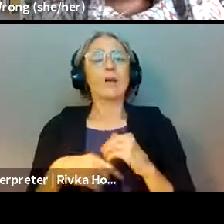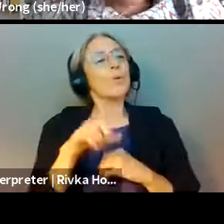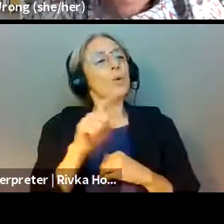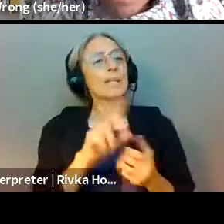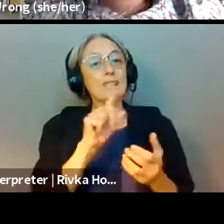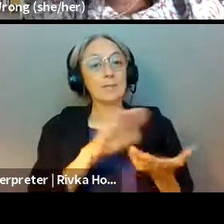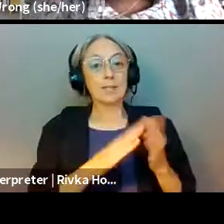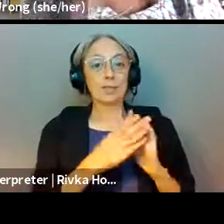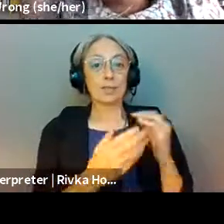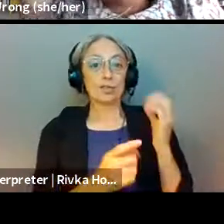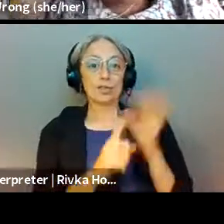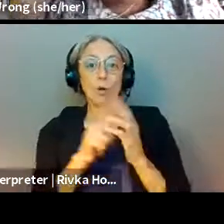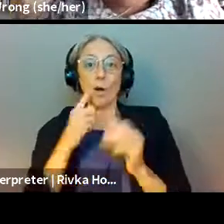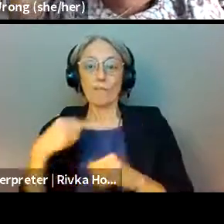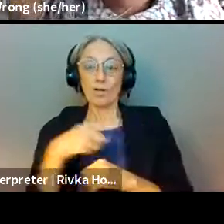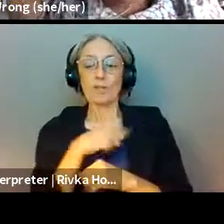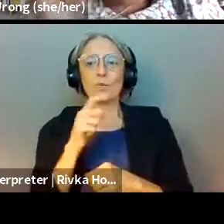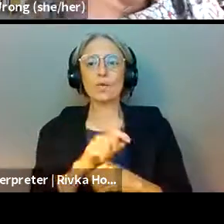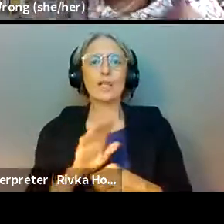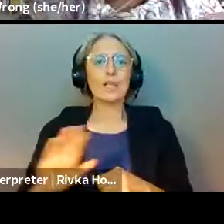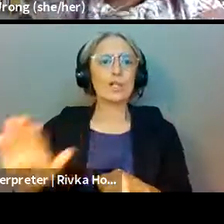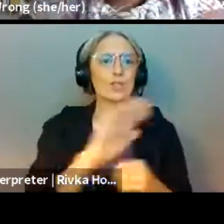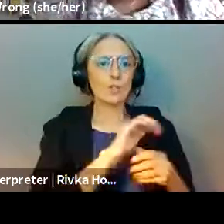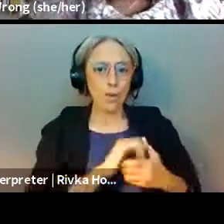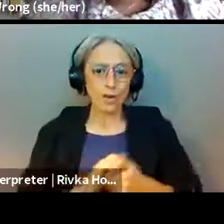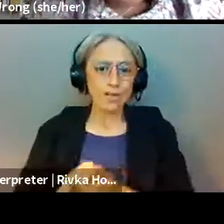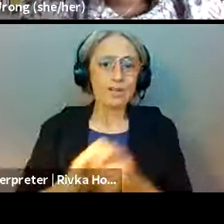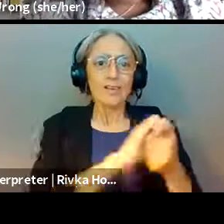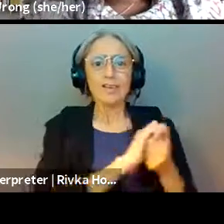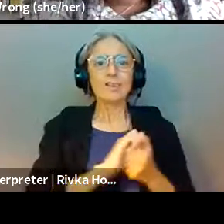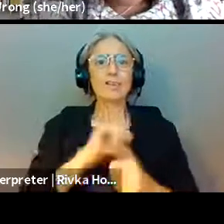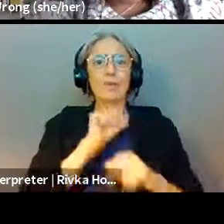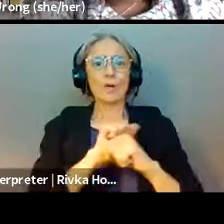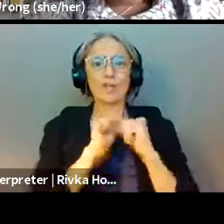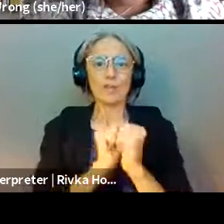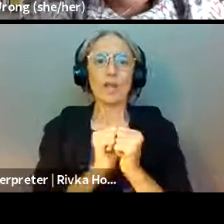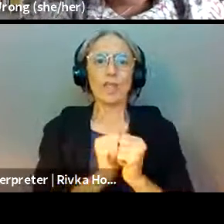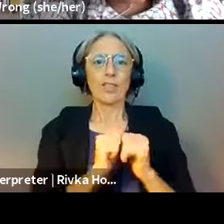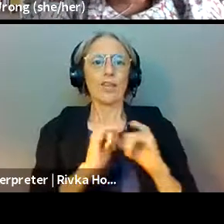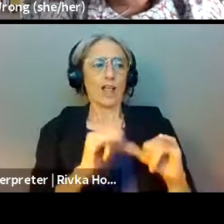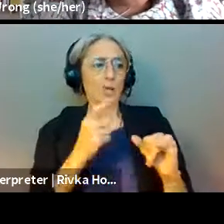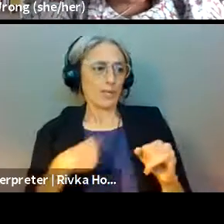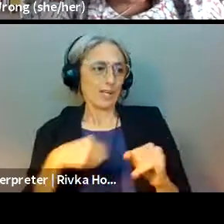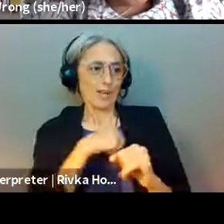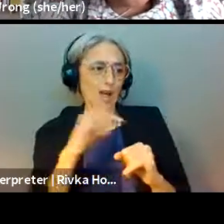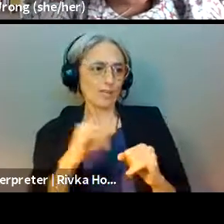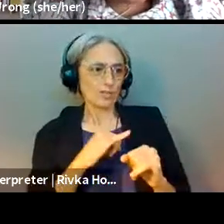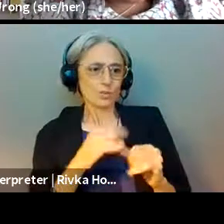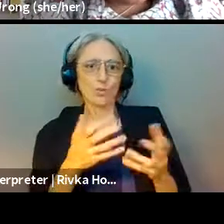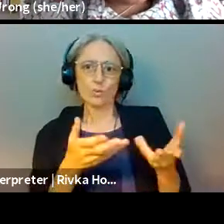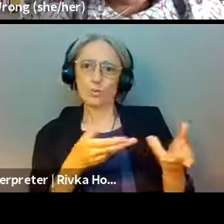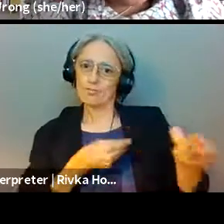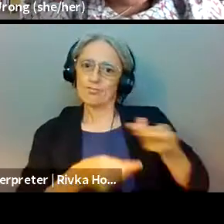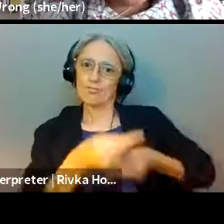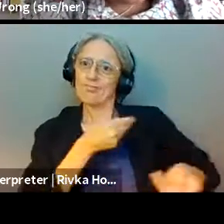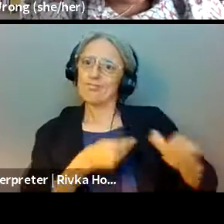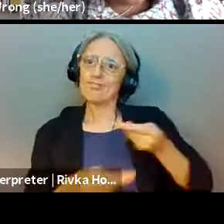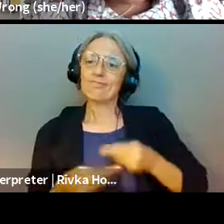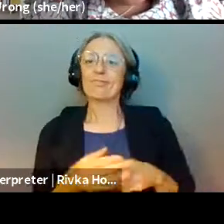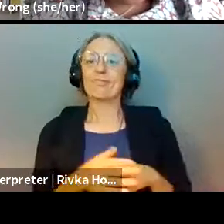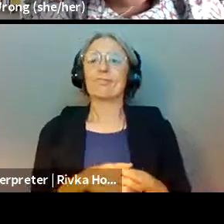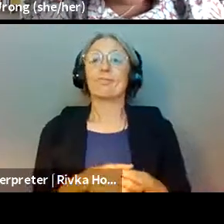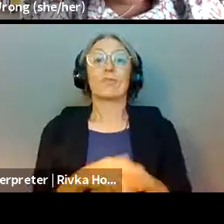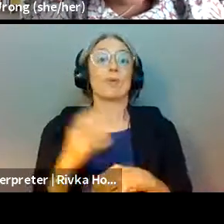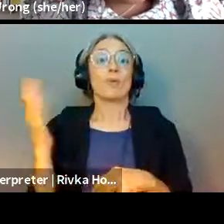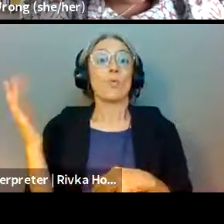need your solidarity just as you need us. Regardless of what brought someone to these lands, these are still